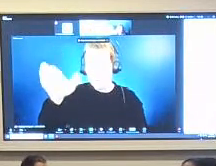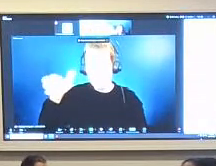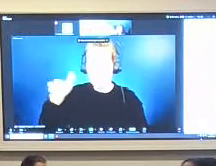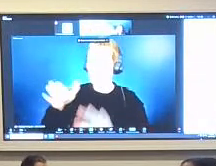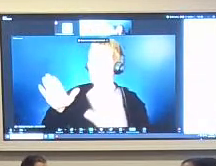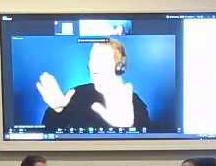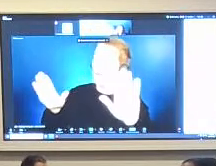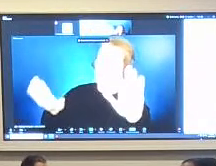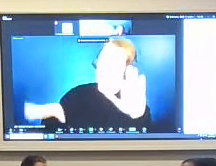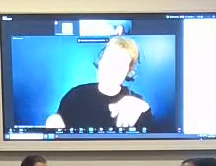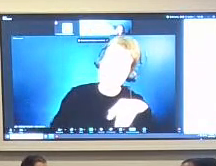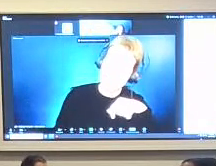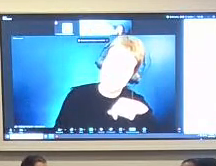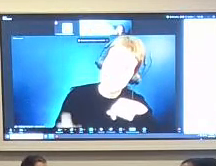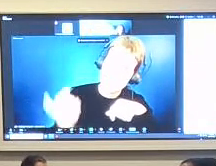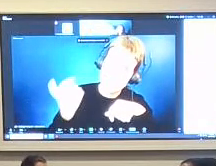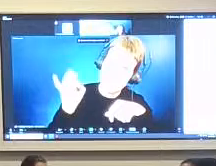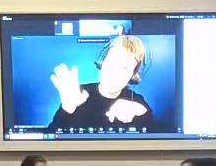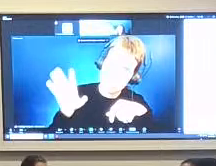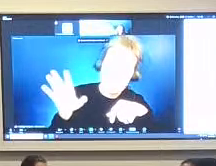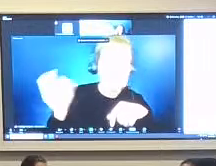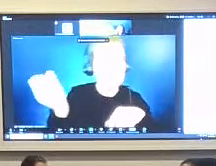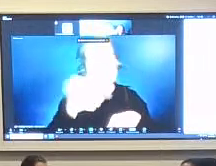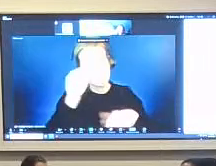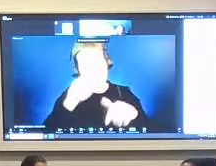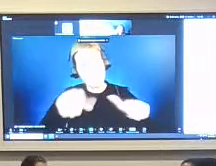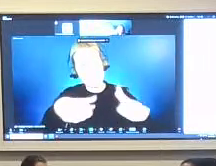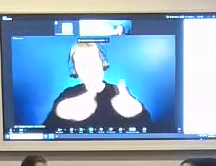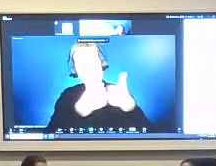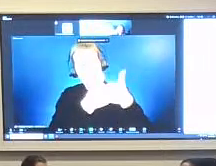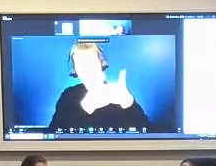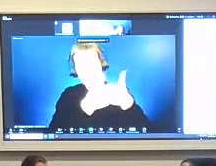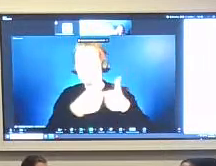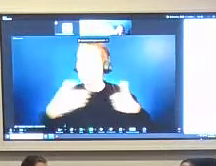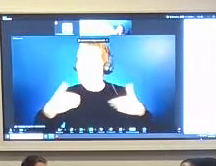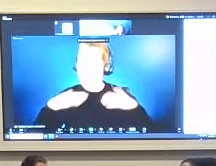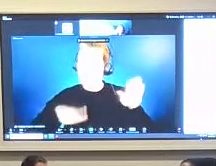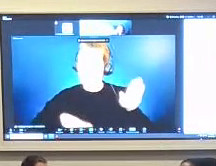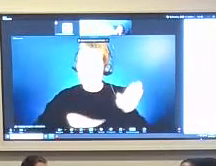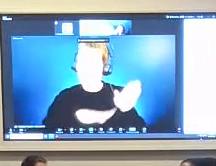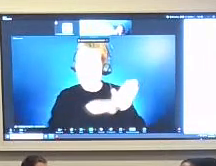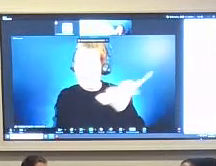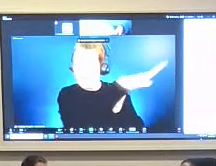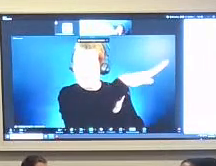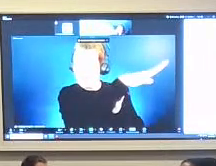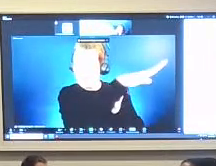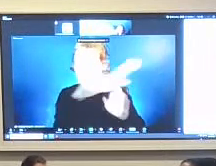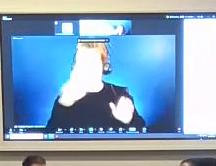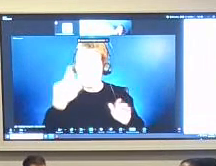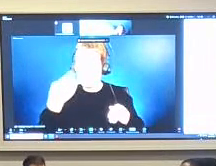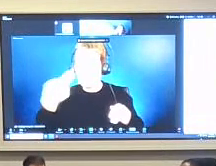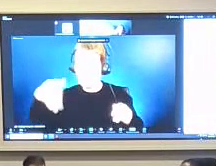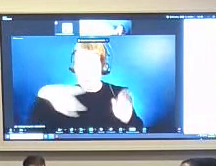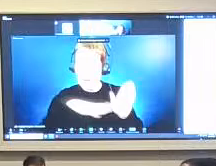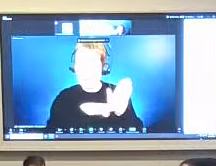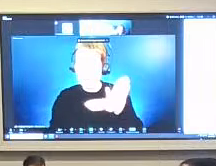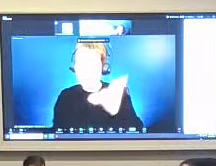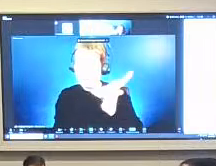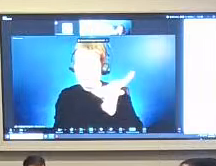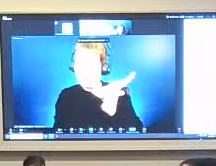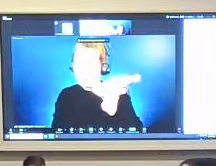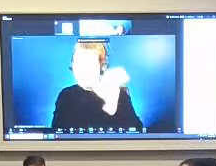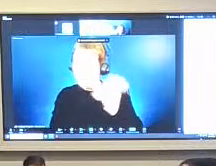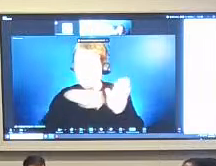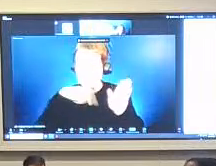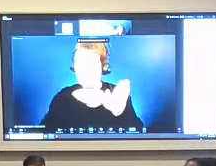a challenge. They did have a ramp, which I was grateful for, but I was kind of surprised they didn't renovate that to